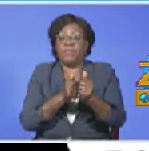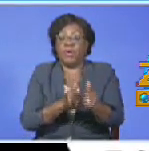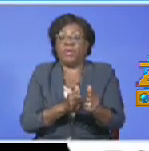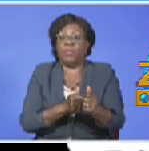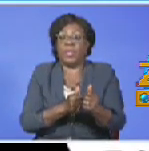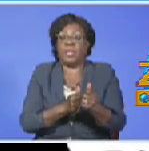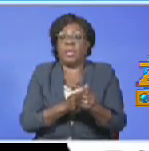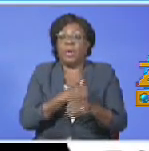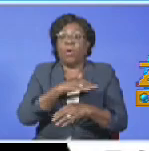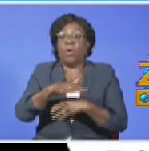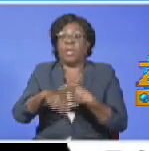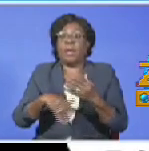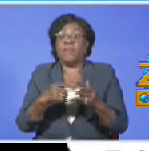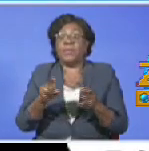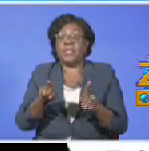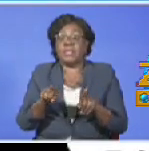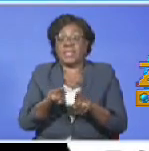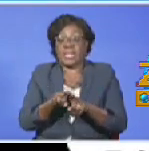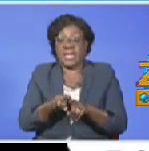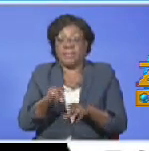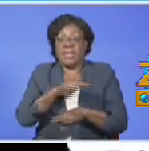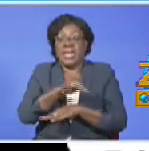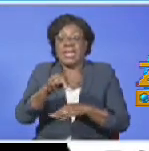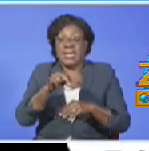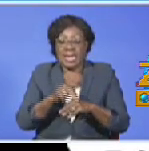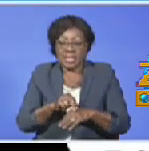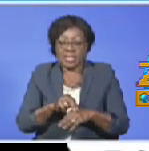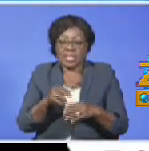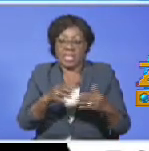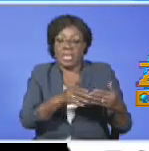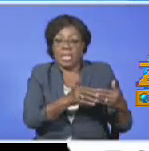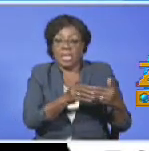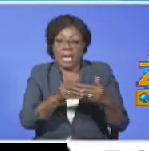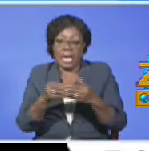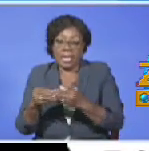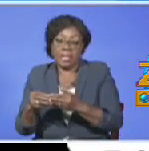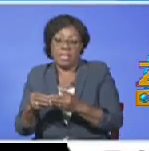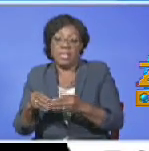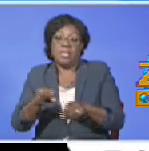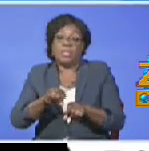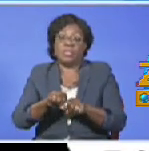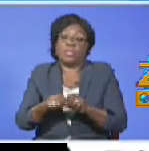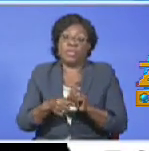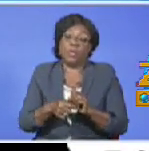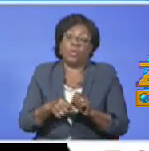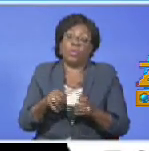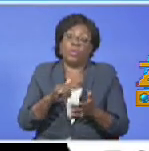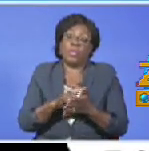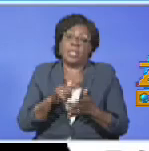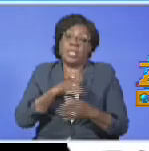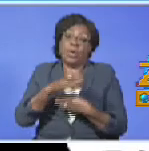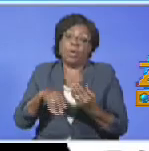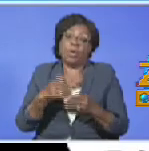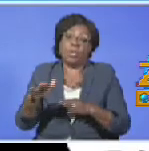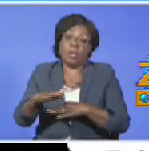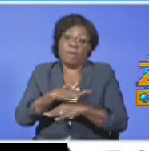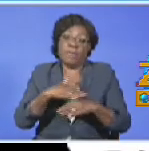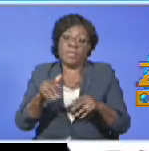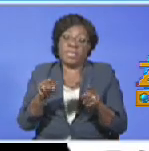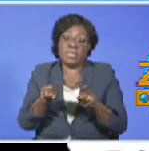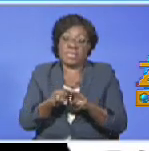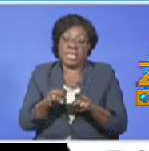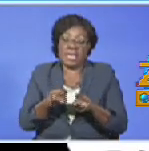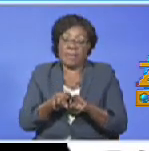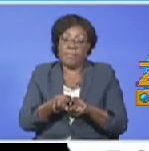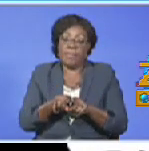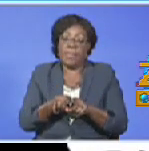It all came from the same what we call the national pacing guide. So the topics that they all cover are